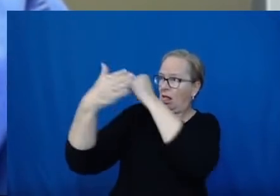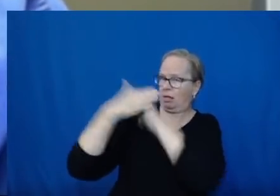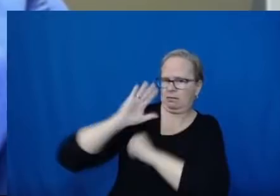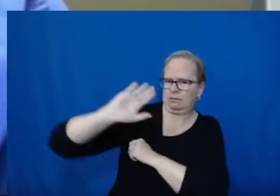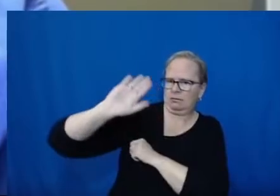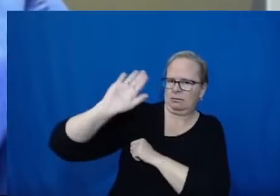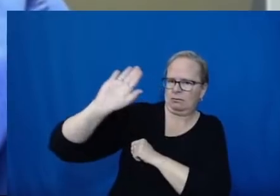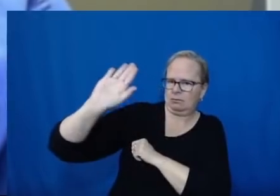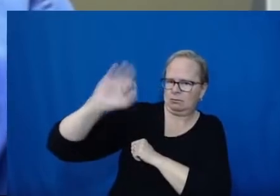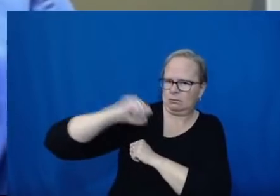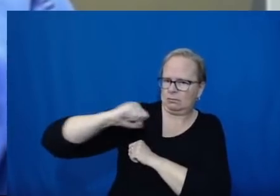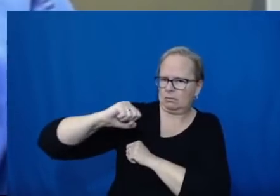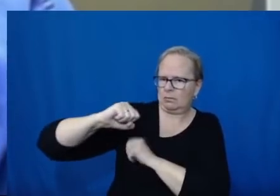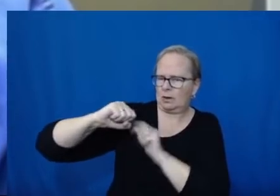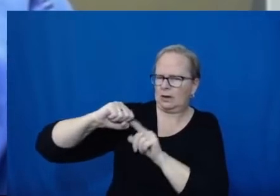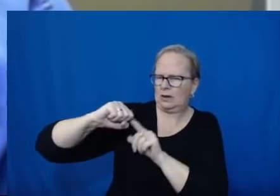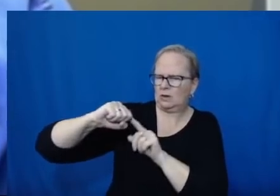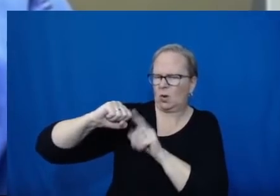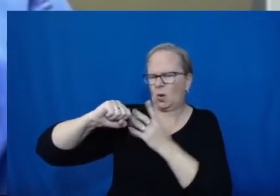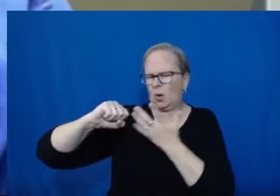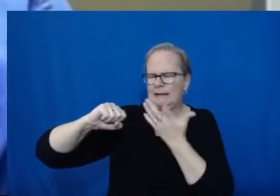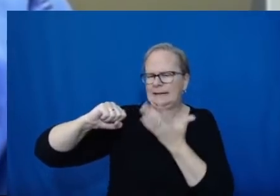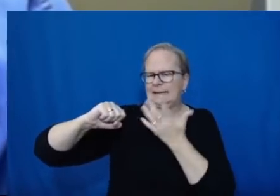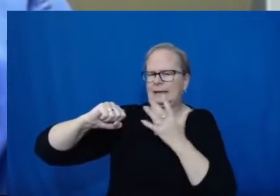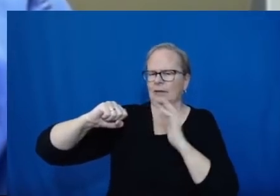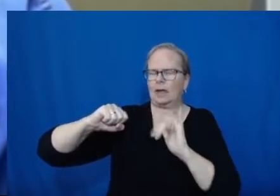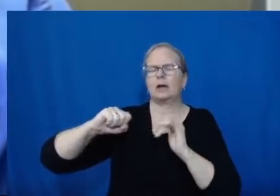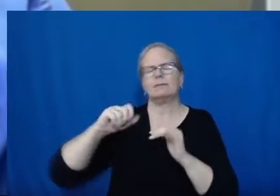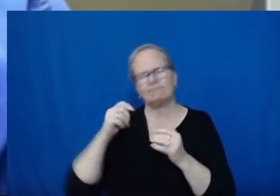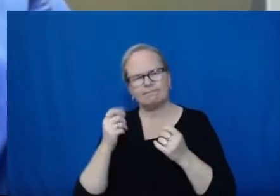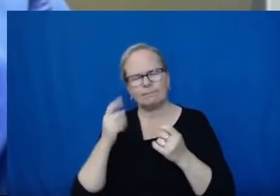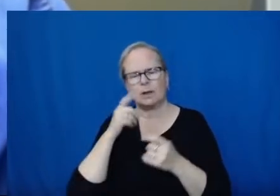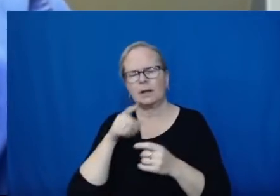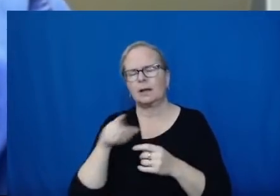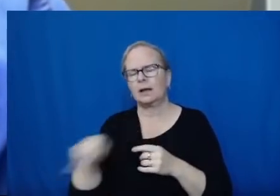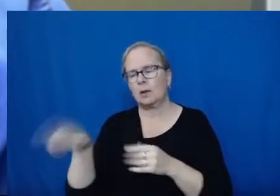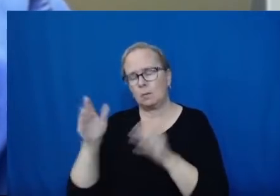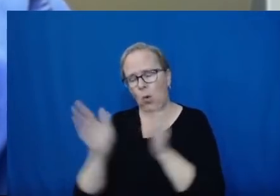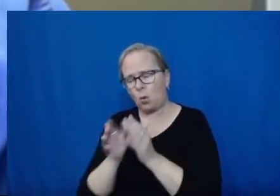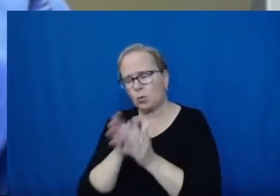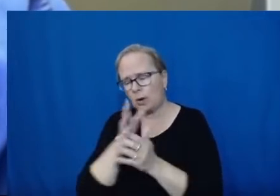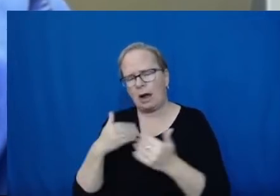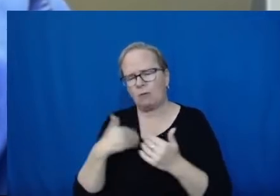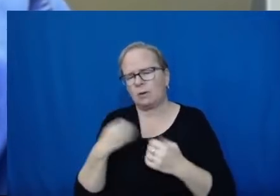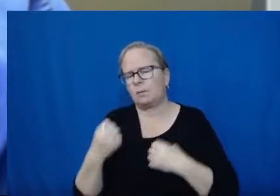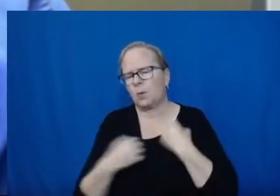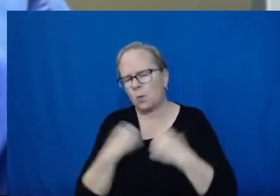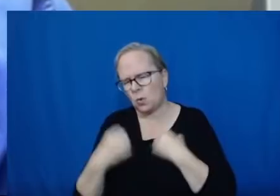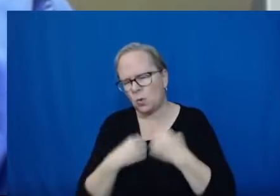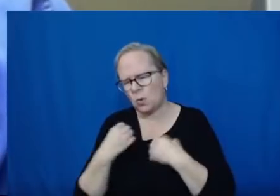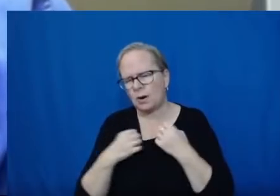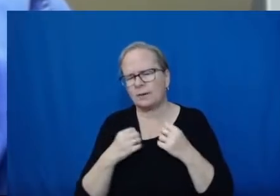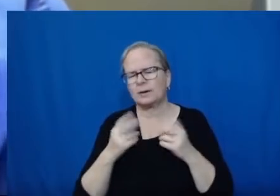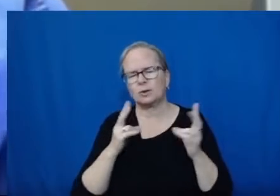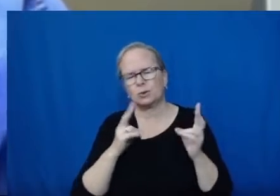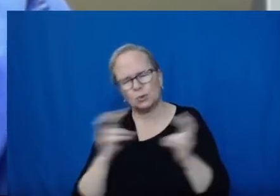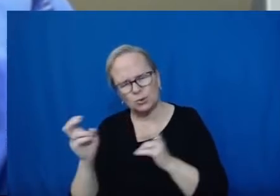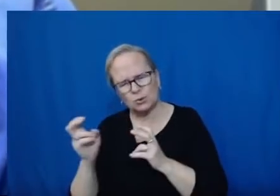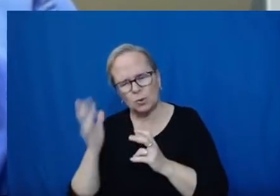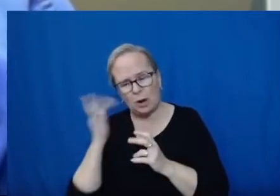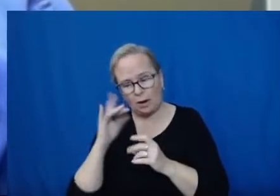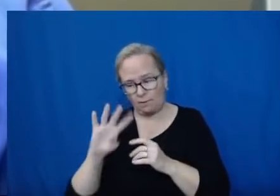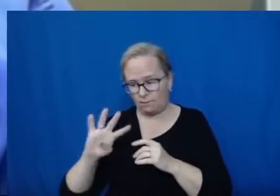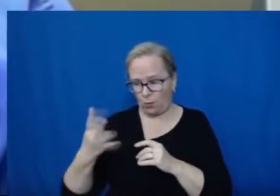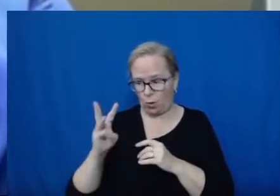an emotional topic for a lot of people. I think initially when this wave first kind of started to trickle